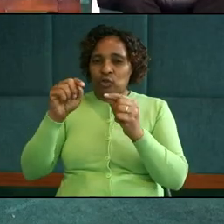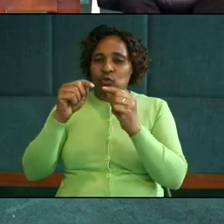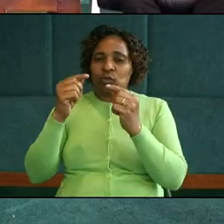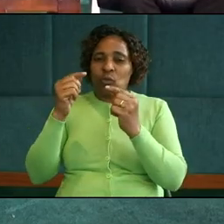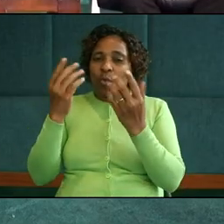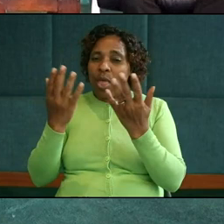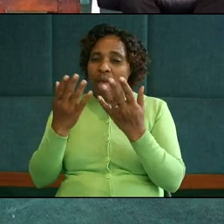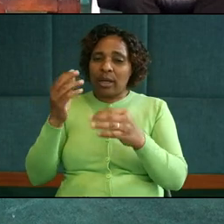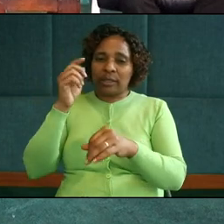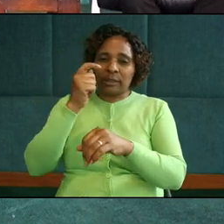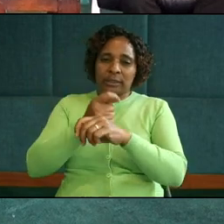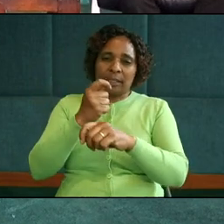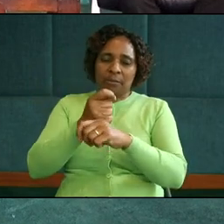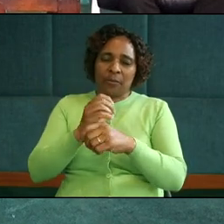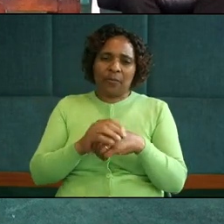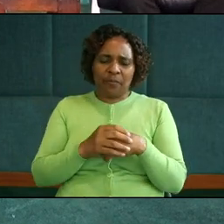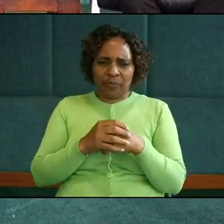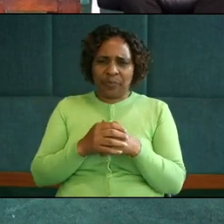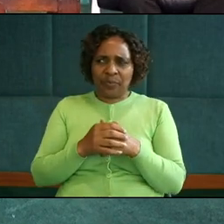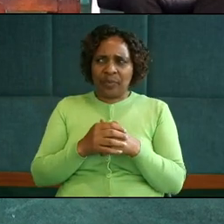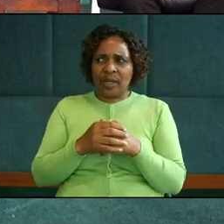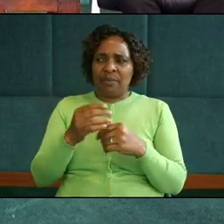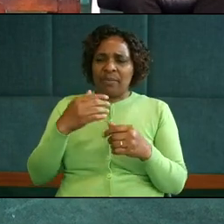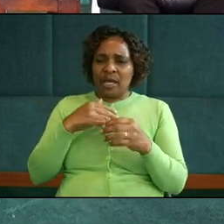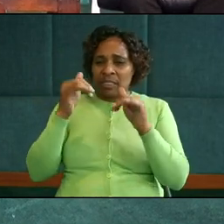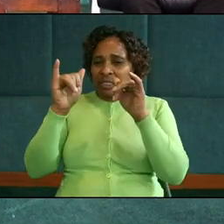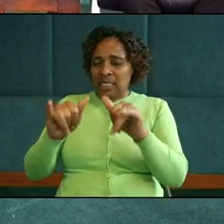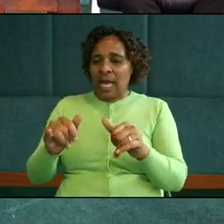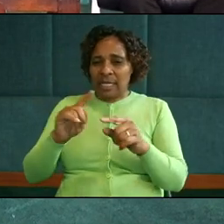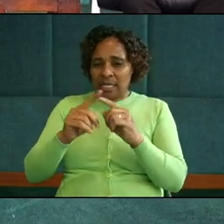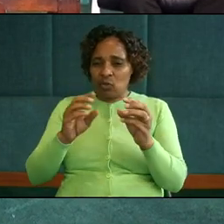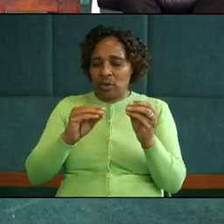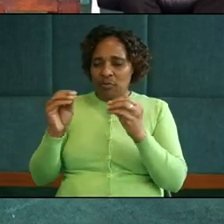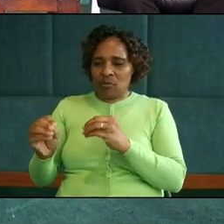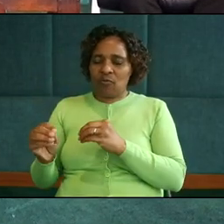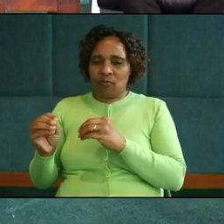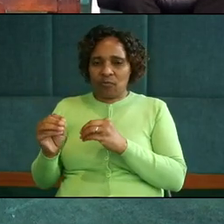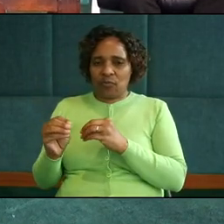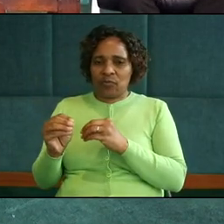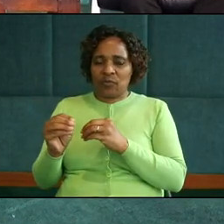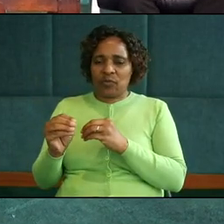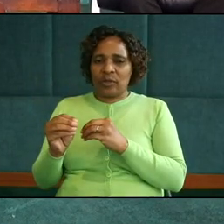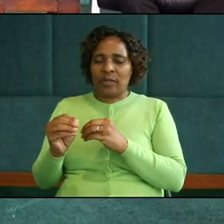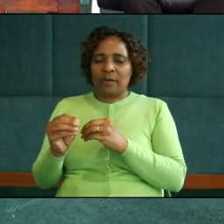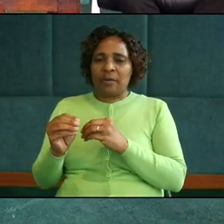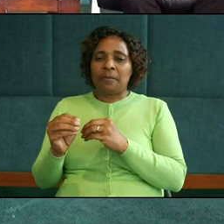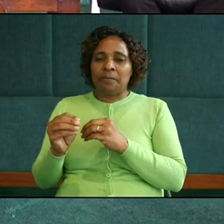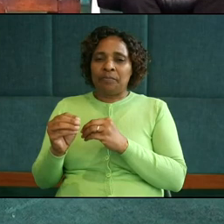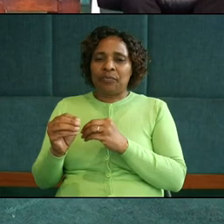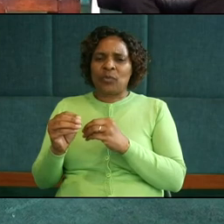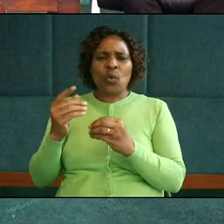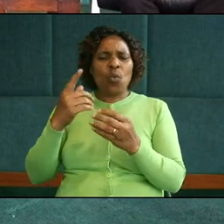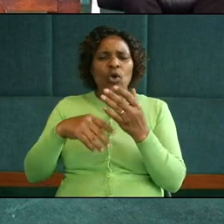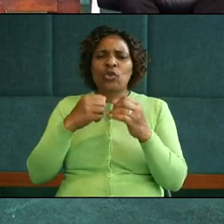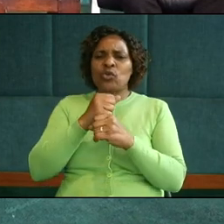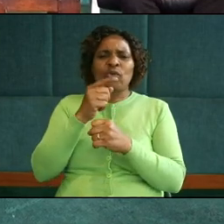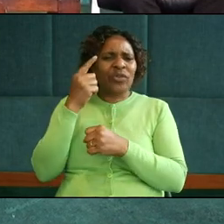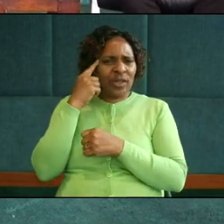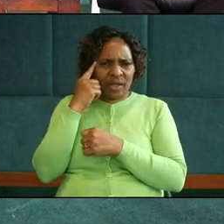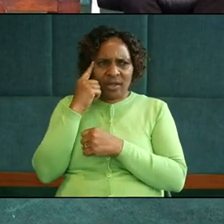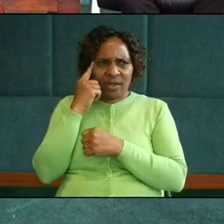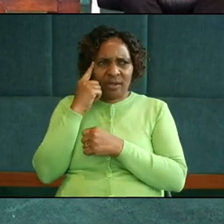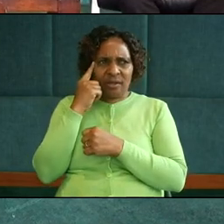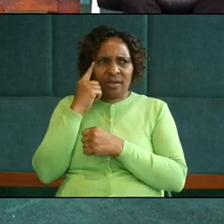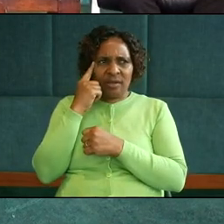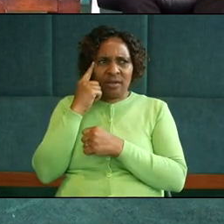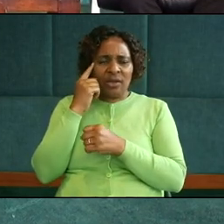that. What do you guys think? I'll just stay on this a little while, and then we'll move on to what you're bringing up, Seth. Eh? What do you think? Do you think